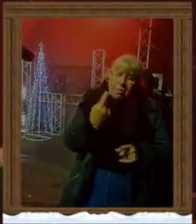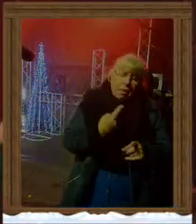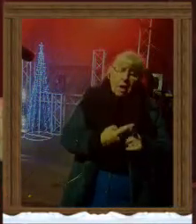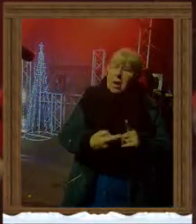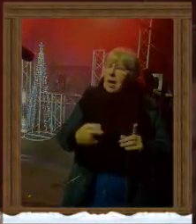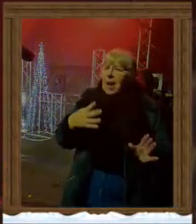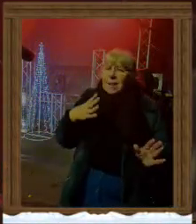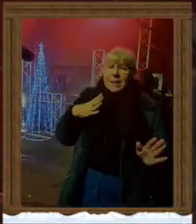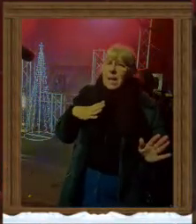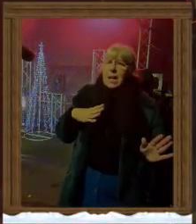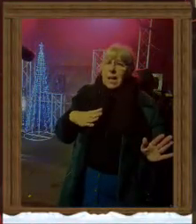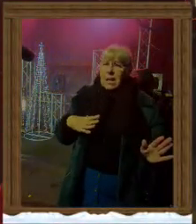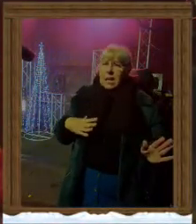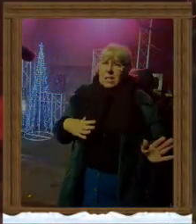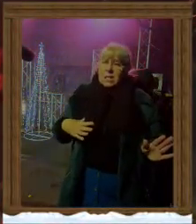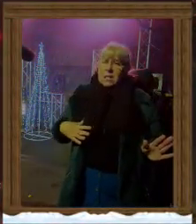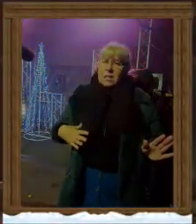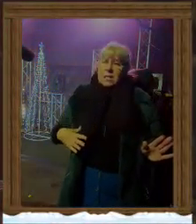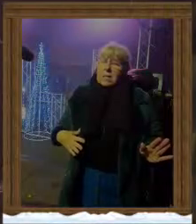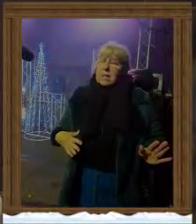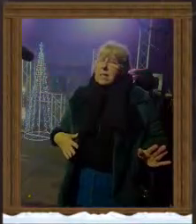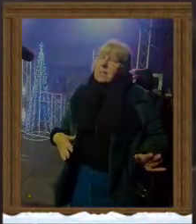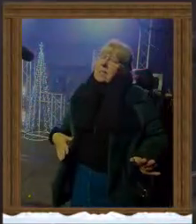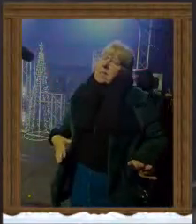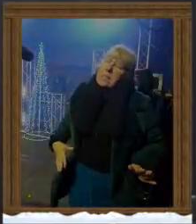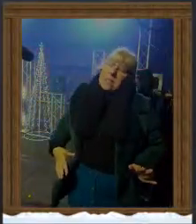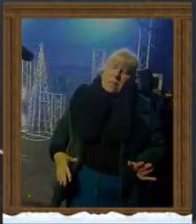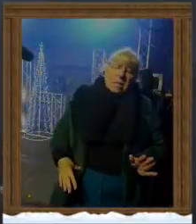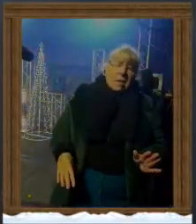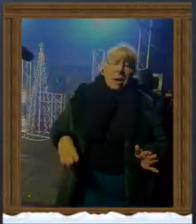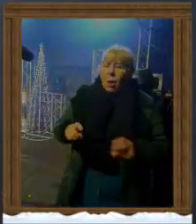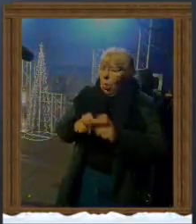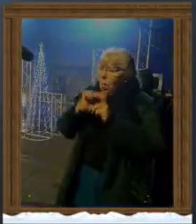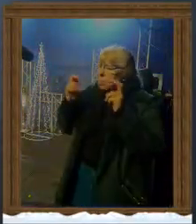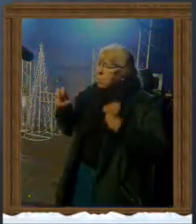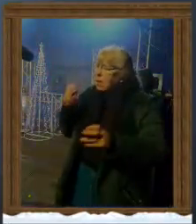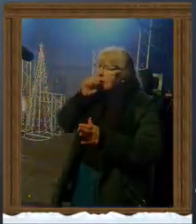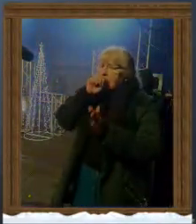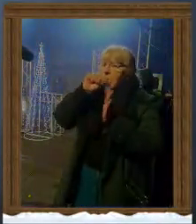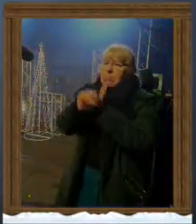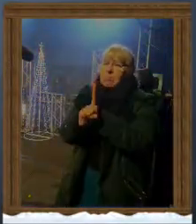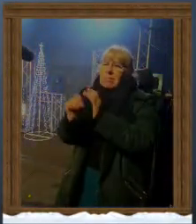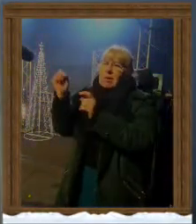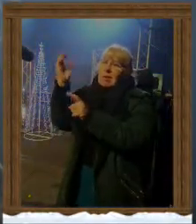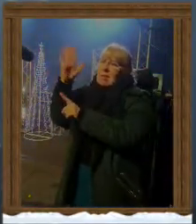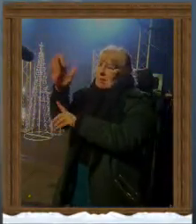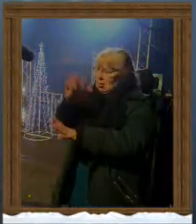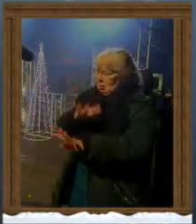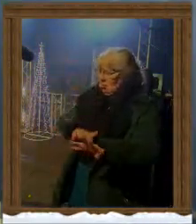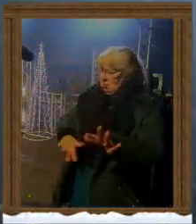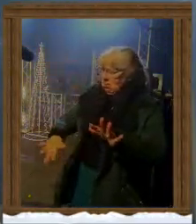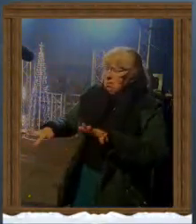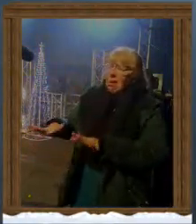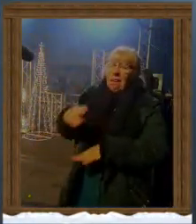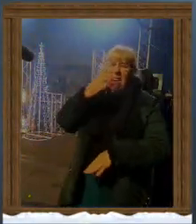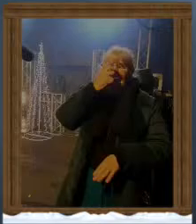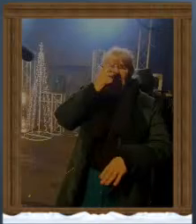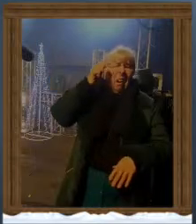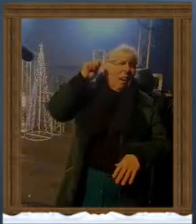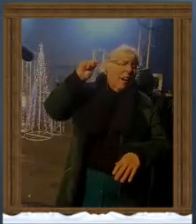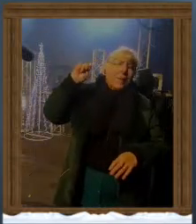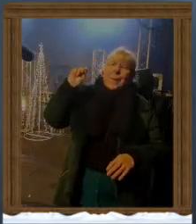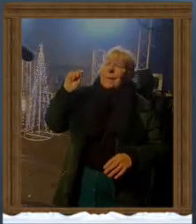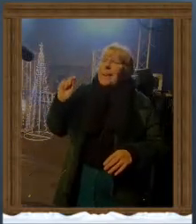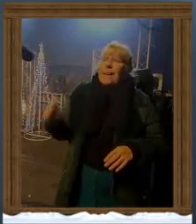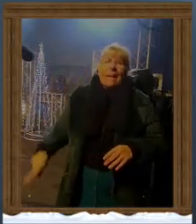thing I need. I don't care about the presents underneath the